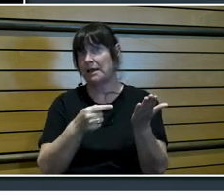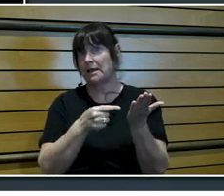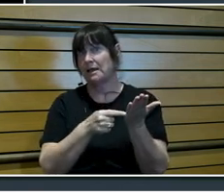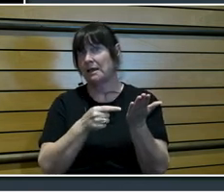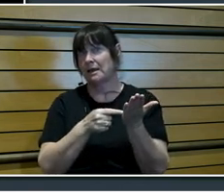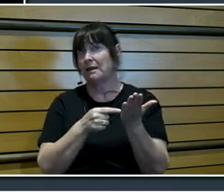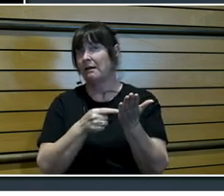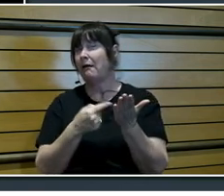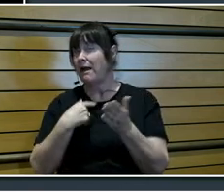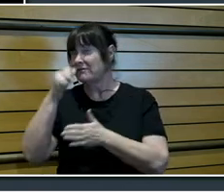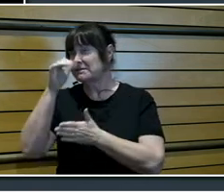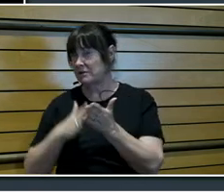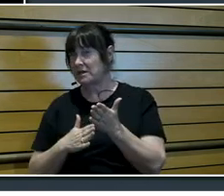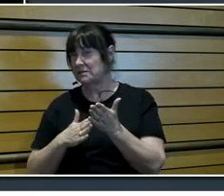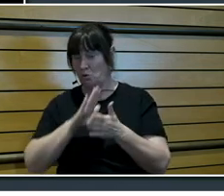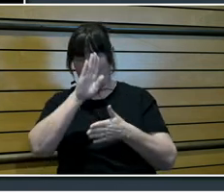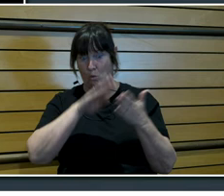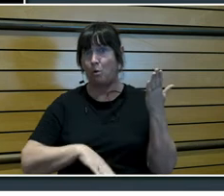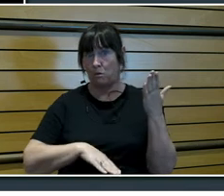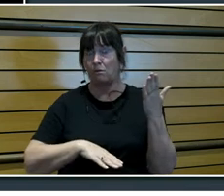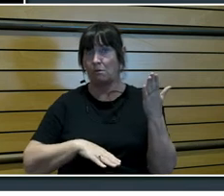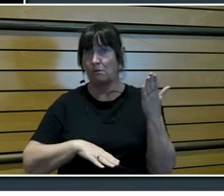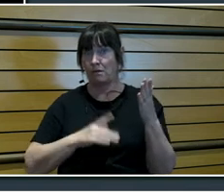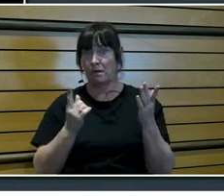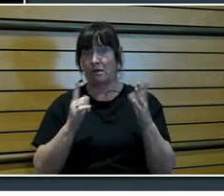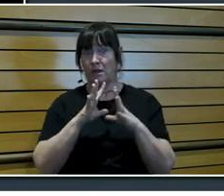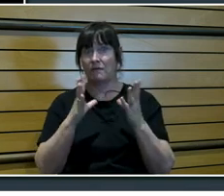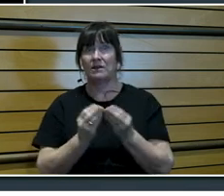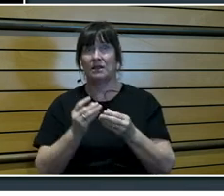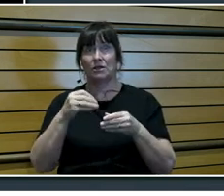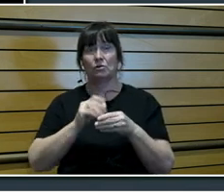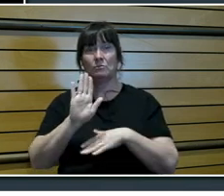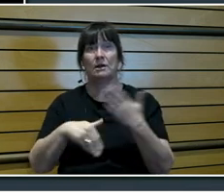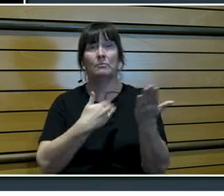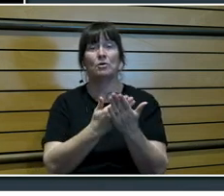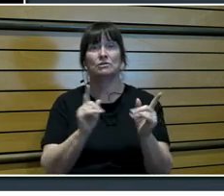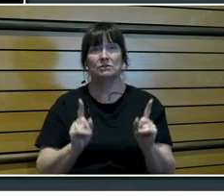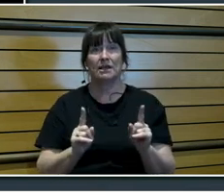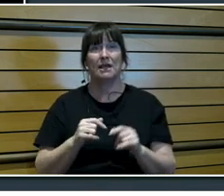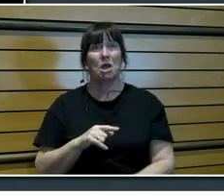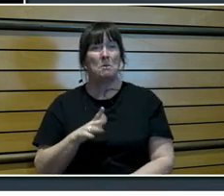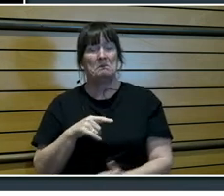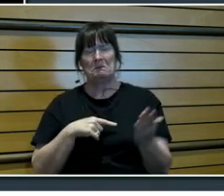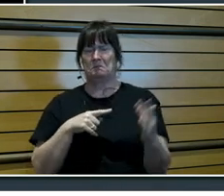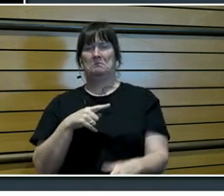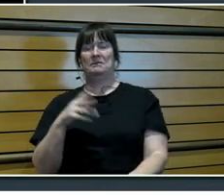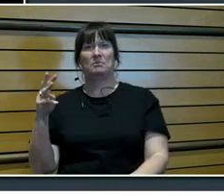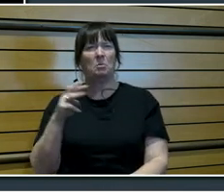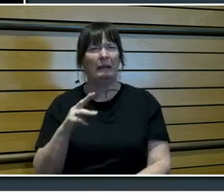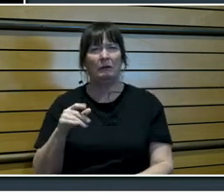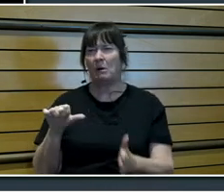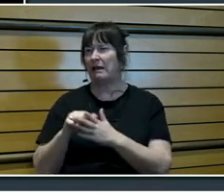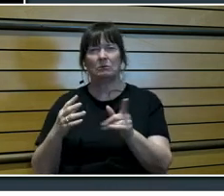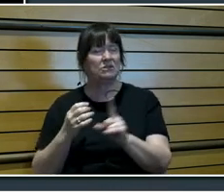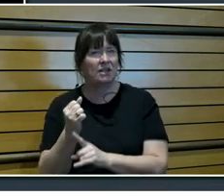of my experience. I have experienced all of these things that I'm proposing to you. So although they might seem left field, difficult to